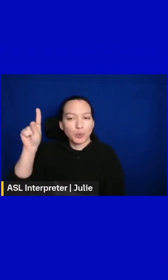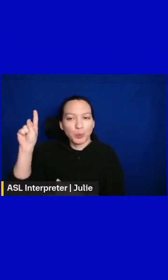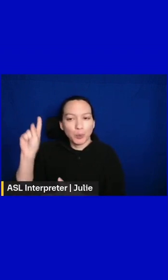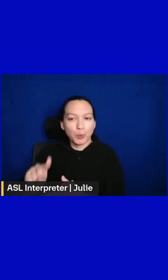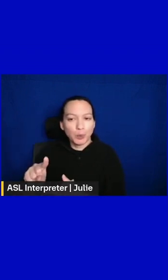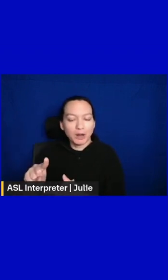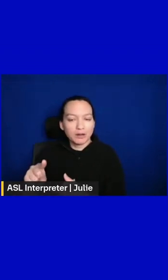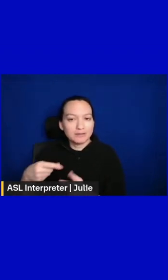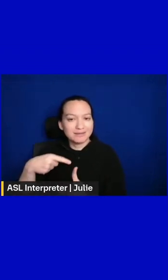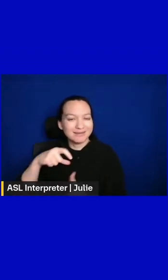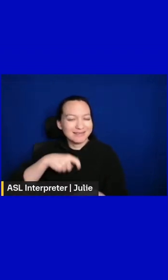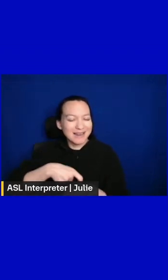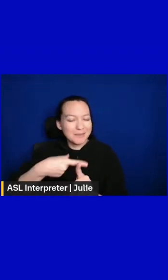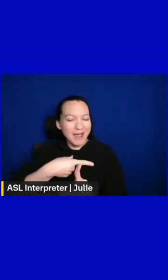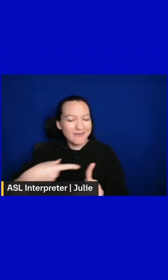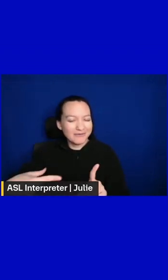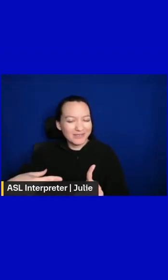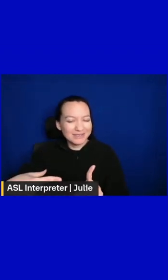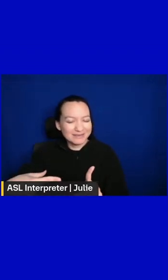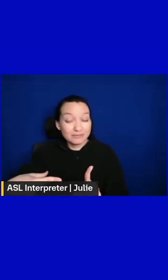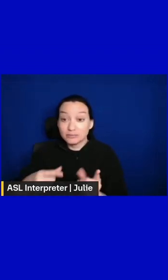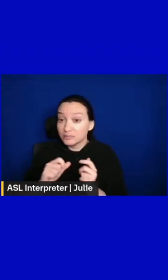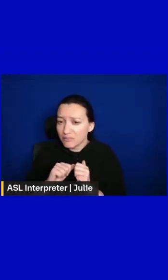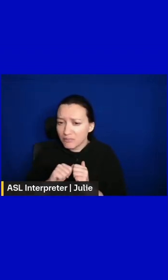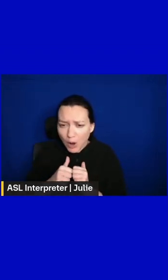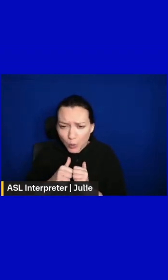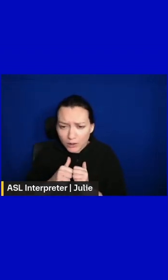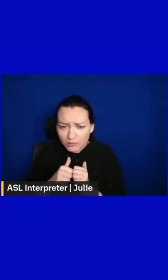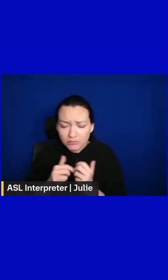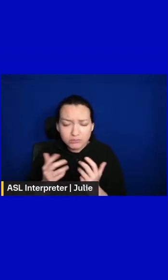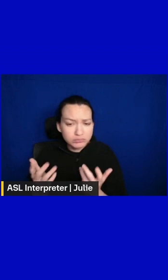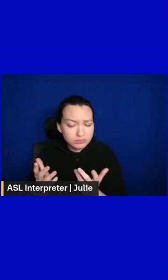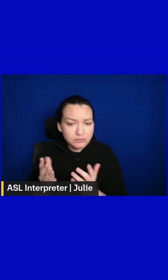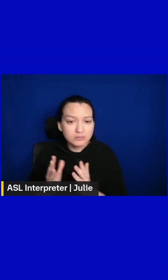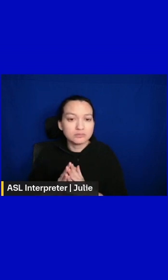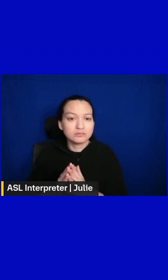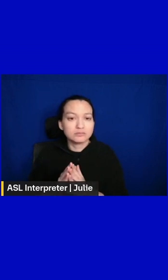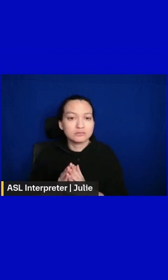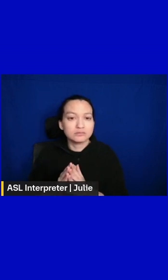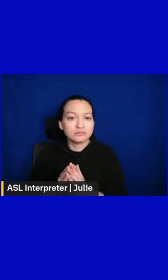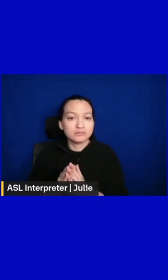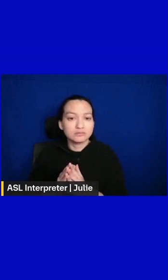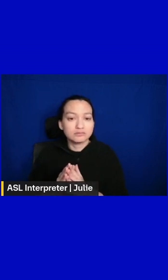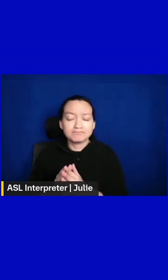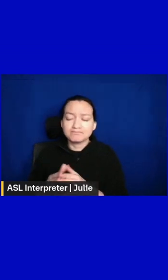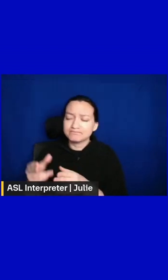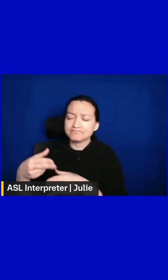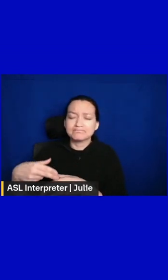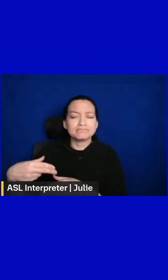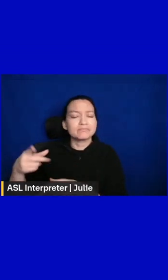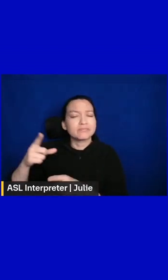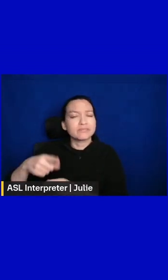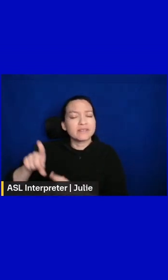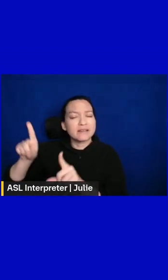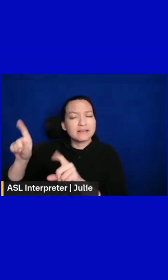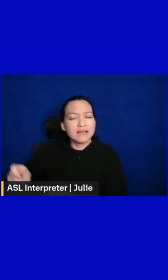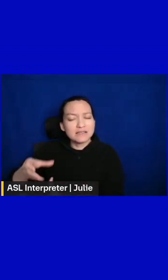half. And the way I've done that is I've called each of the test